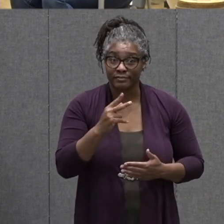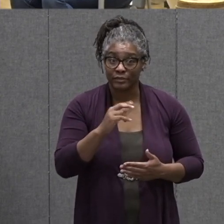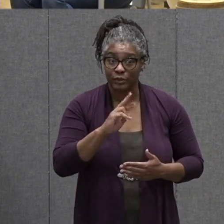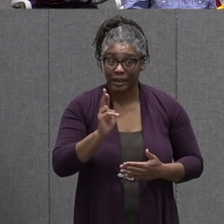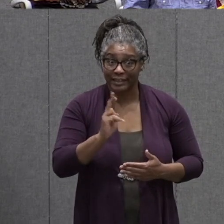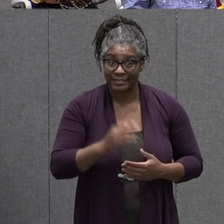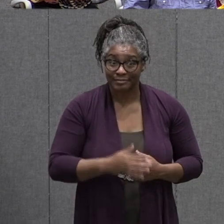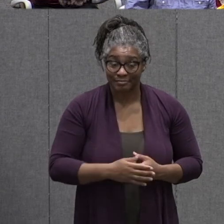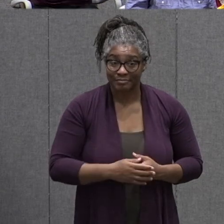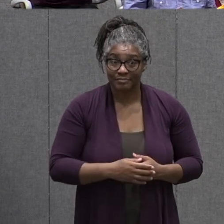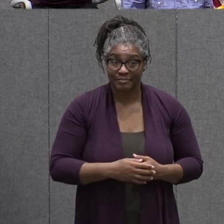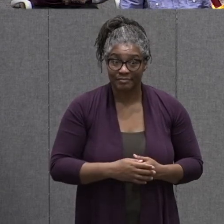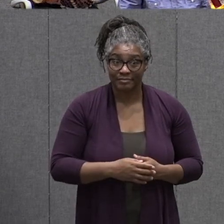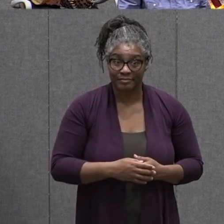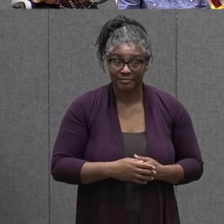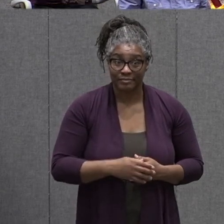okay?